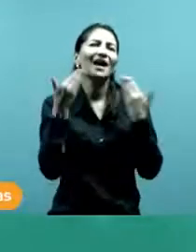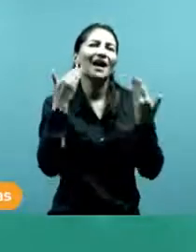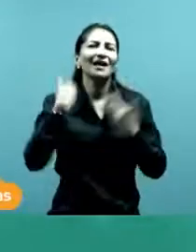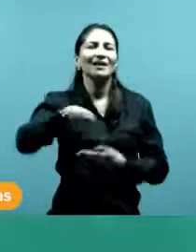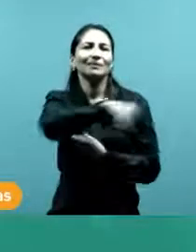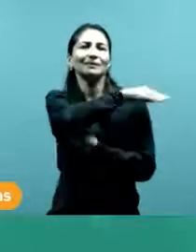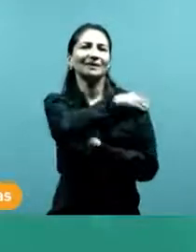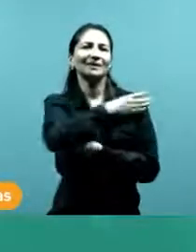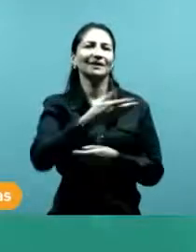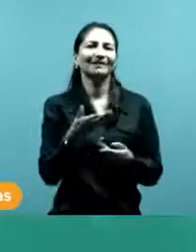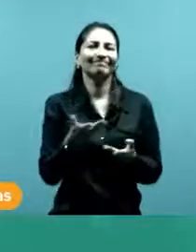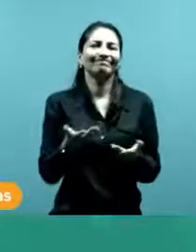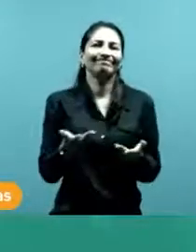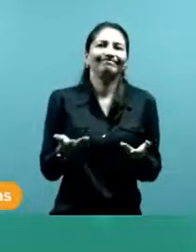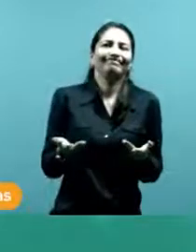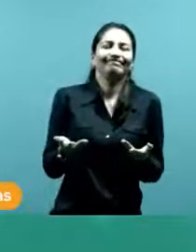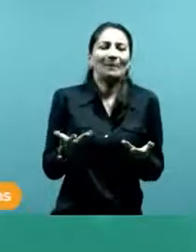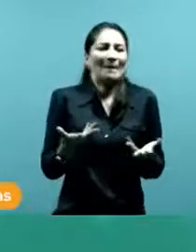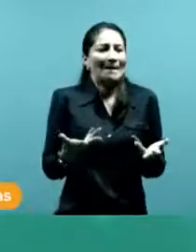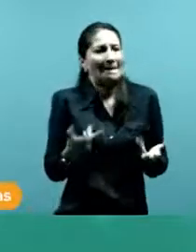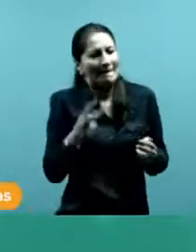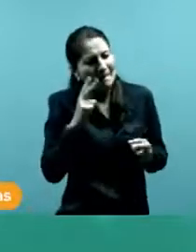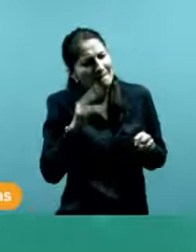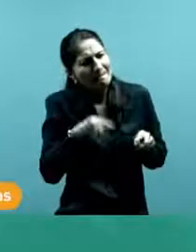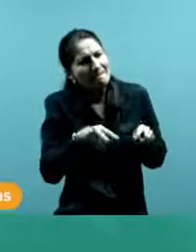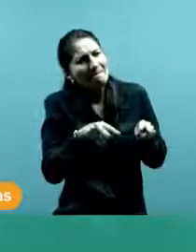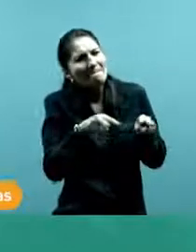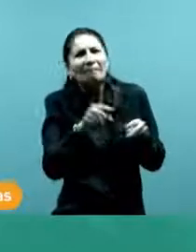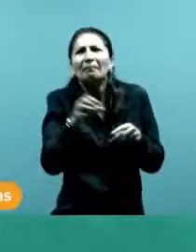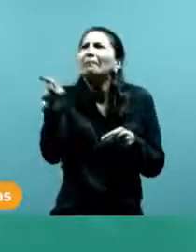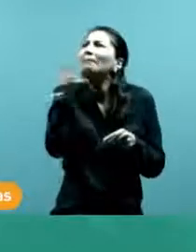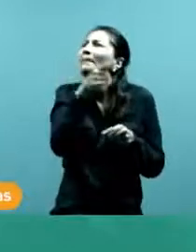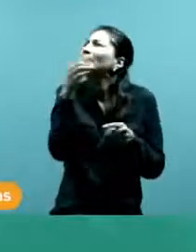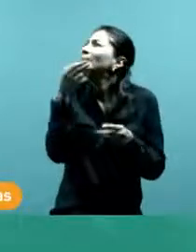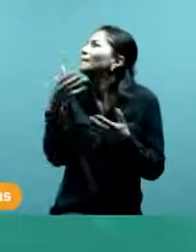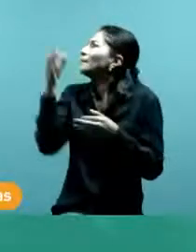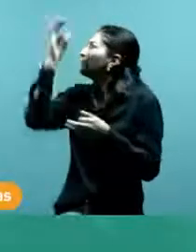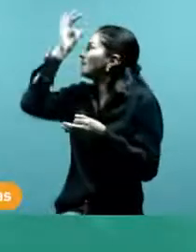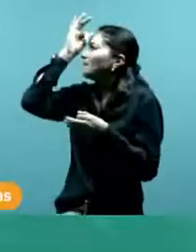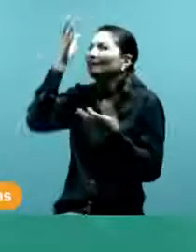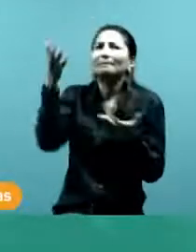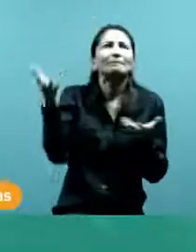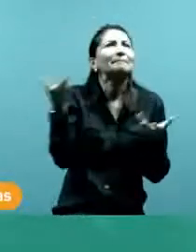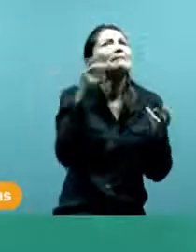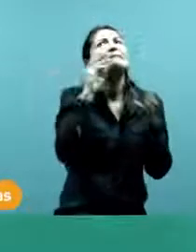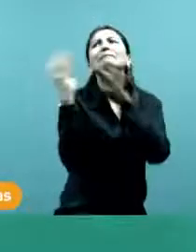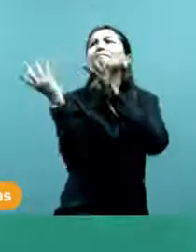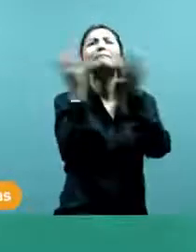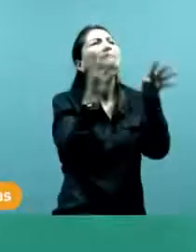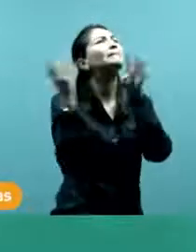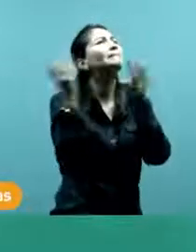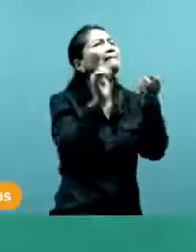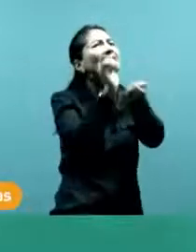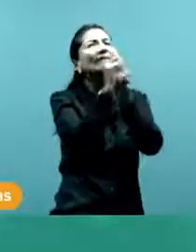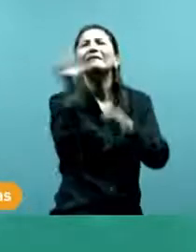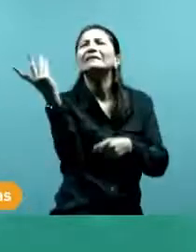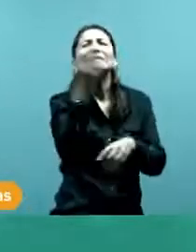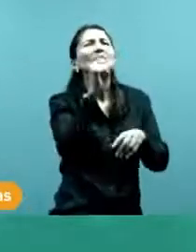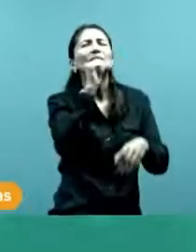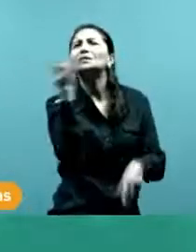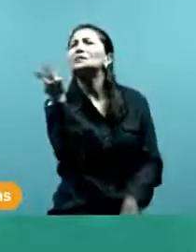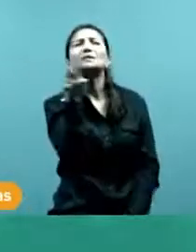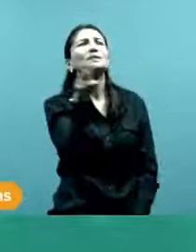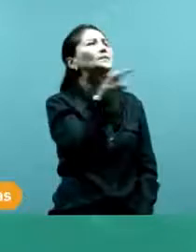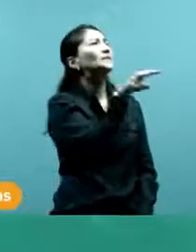growing with this feeling that if there is a person in need, you should try to do something to help. Sentimiento de que si había una persona